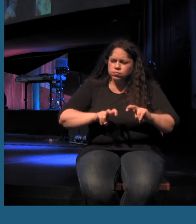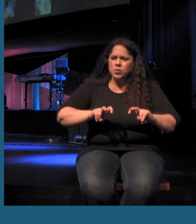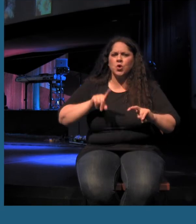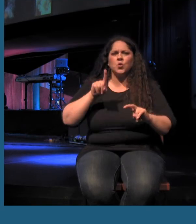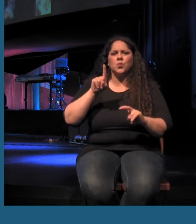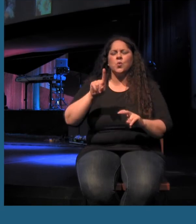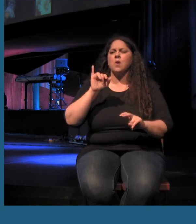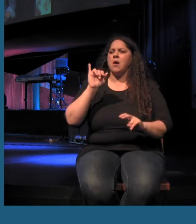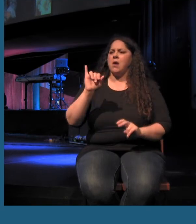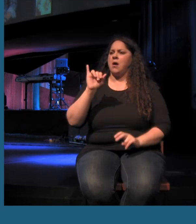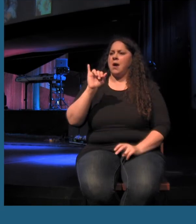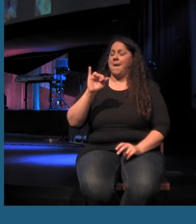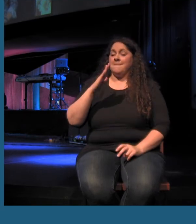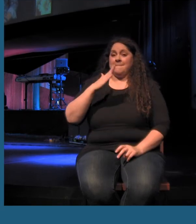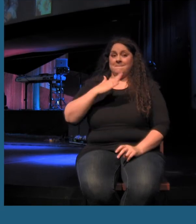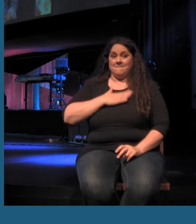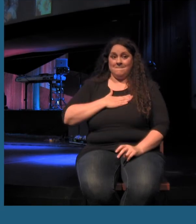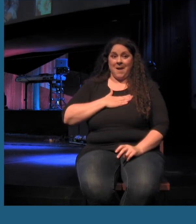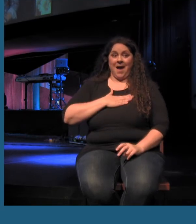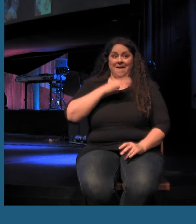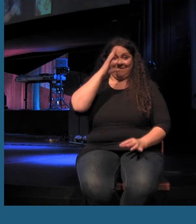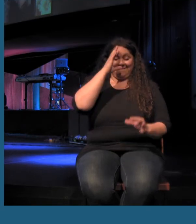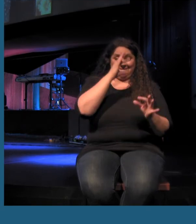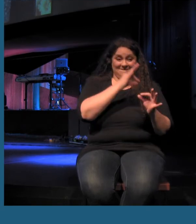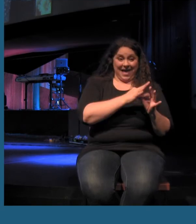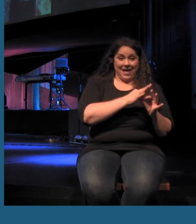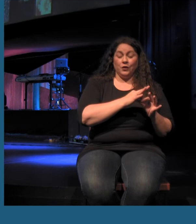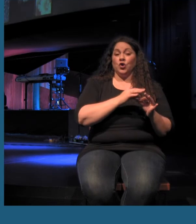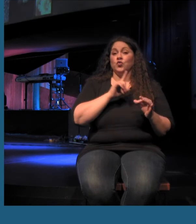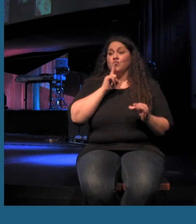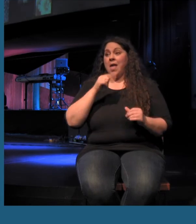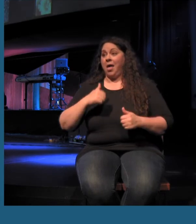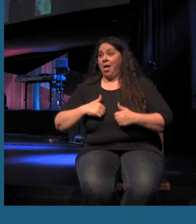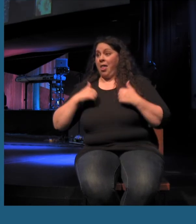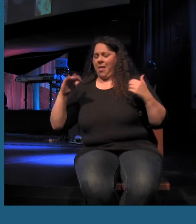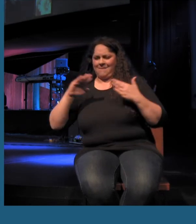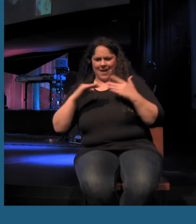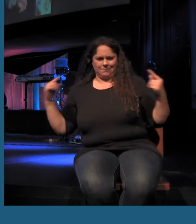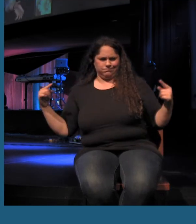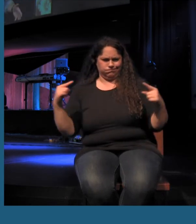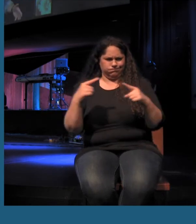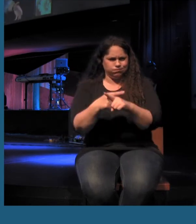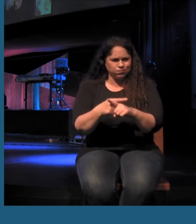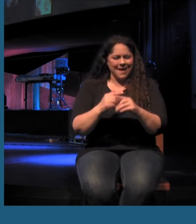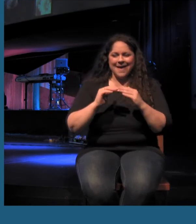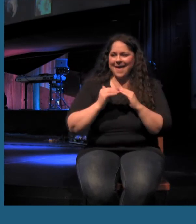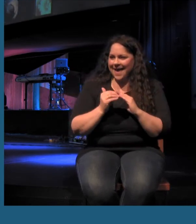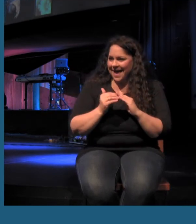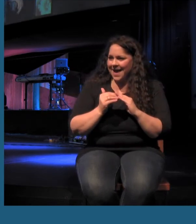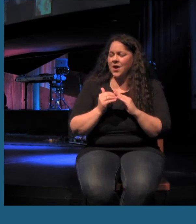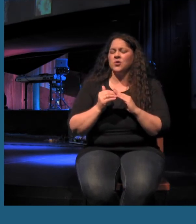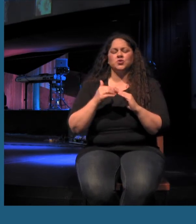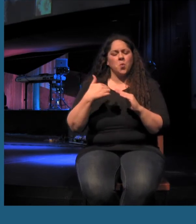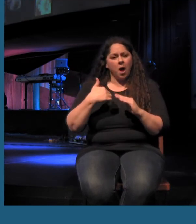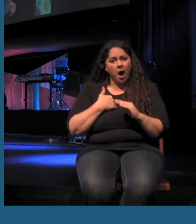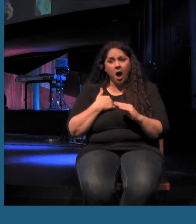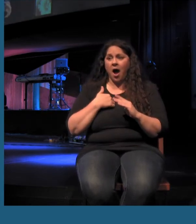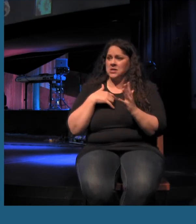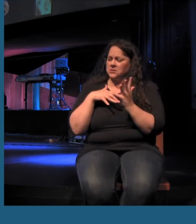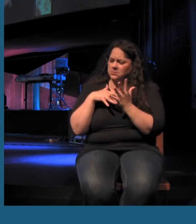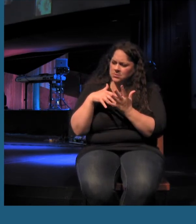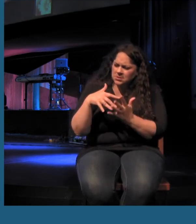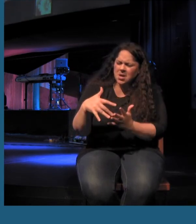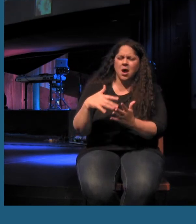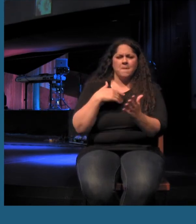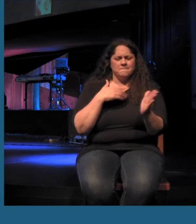does my faith intersect with real life. That's my why for a sermon. That's why I put time into study and